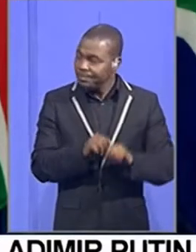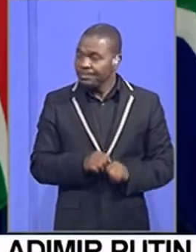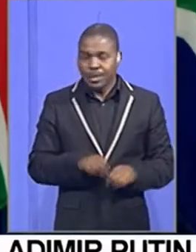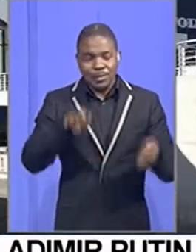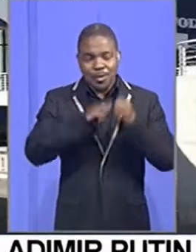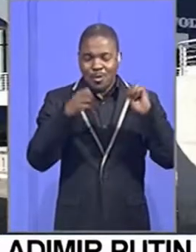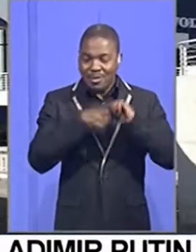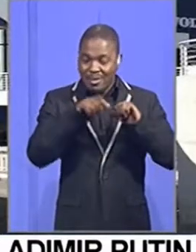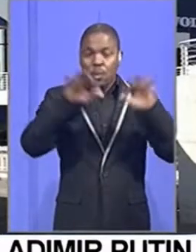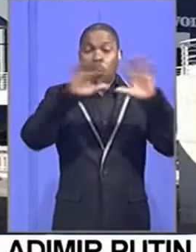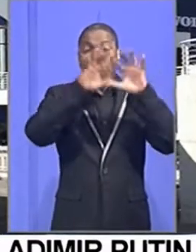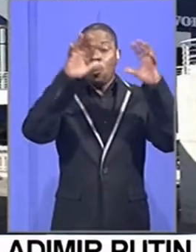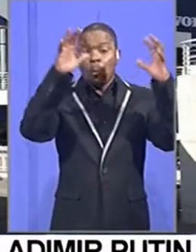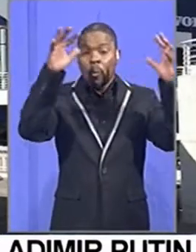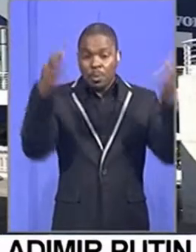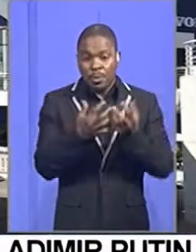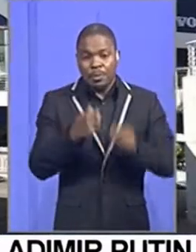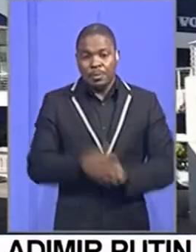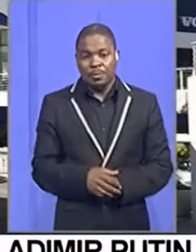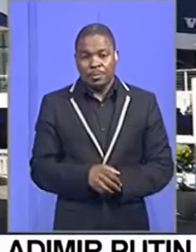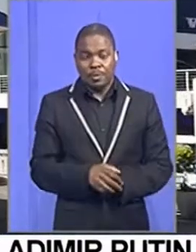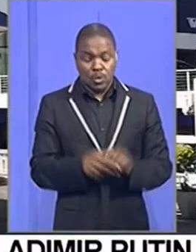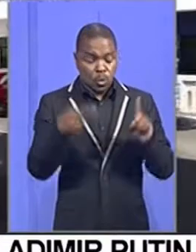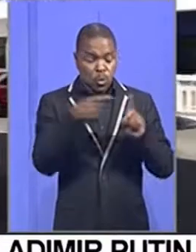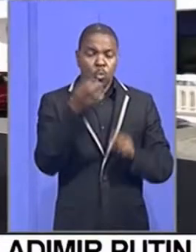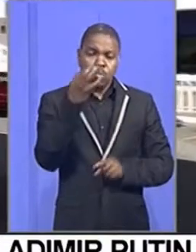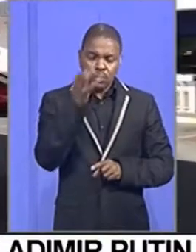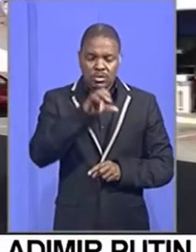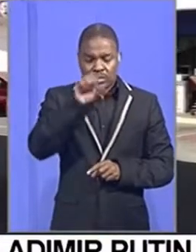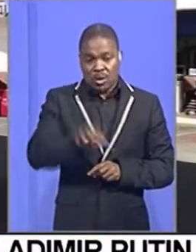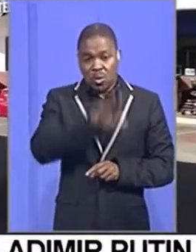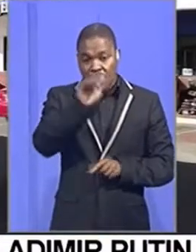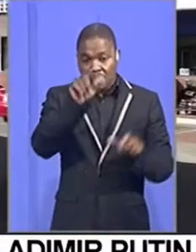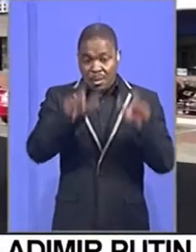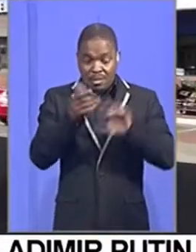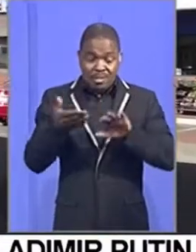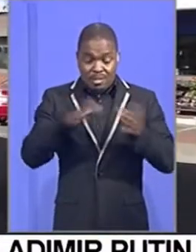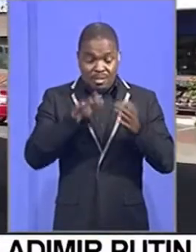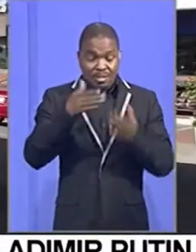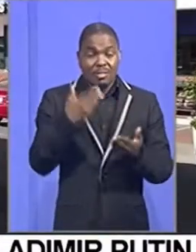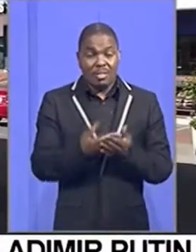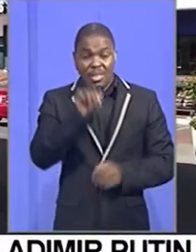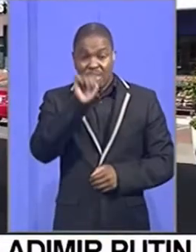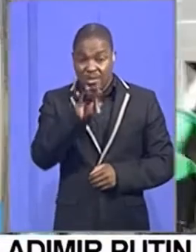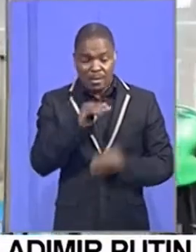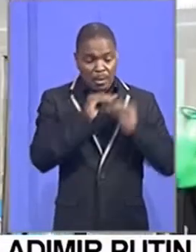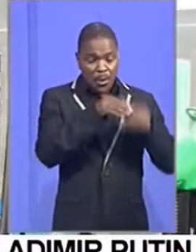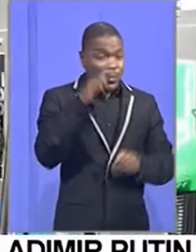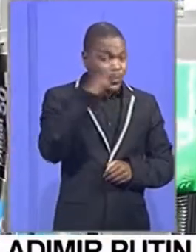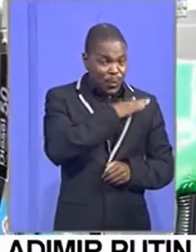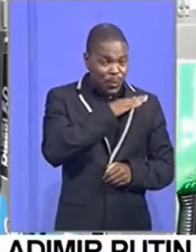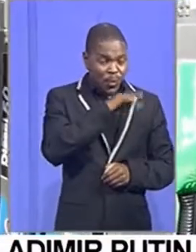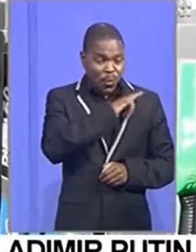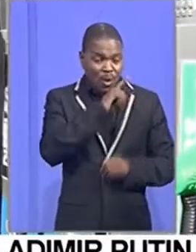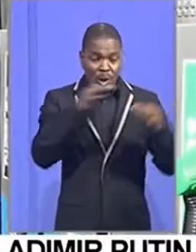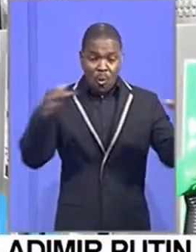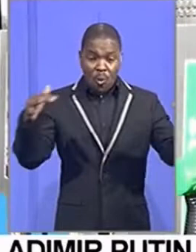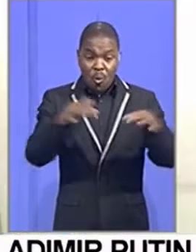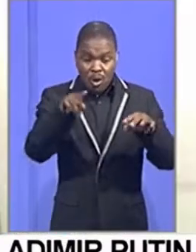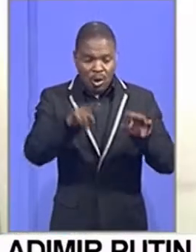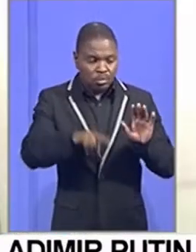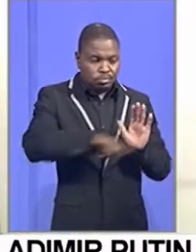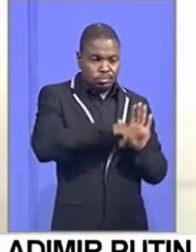issue. Steenhuisen o re maAfrika Borwa a ka tšwela pele go loba maphelo a bona ge ba ka se šireletšwe kgahlanong le dintwa tšeo di tšwelago